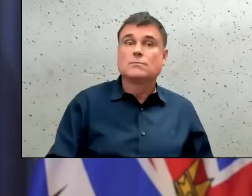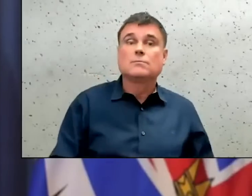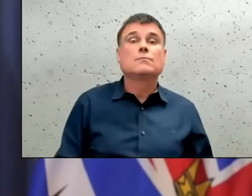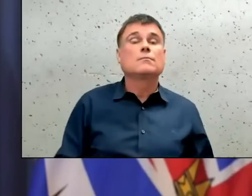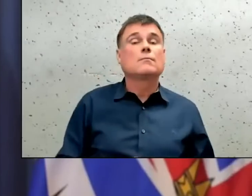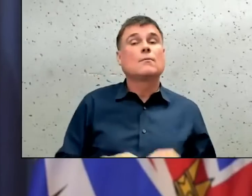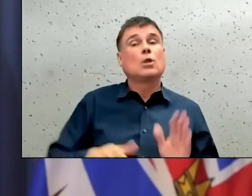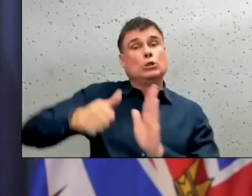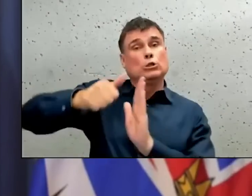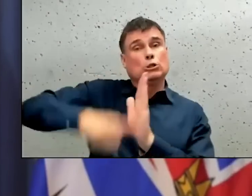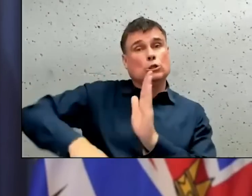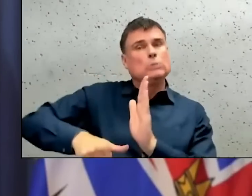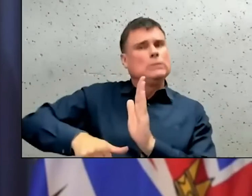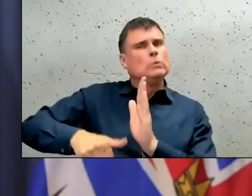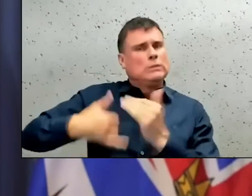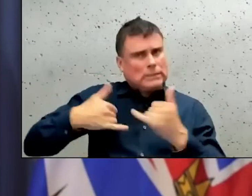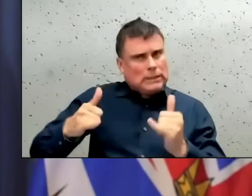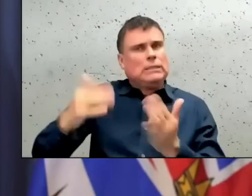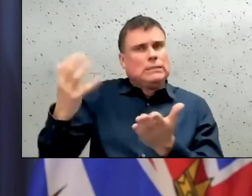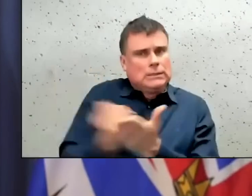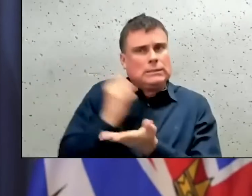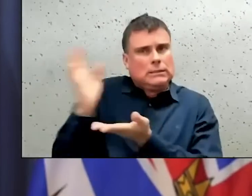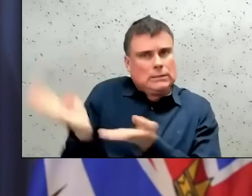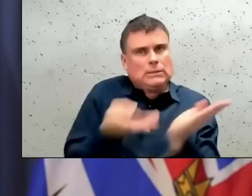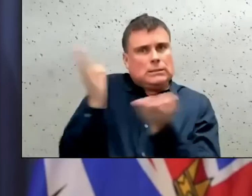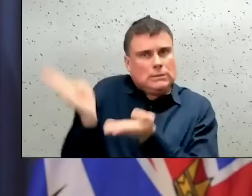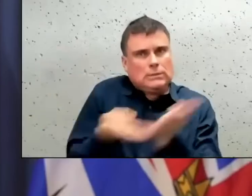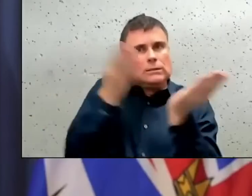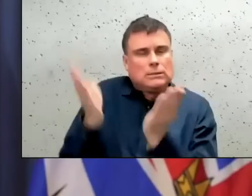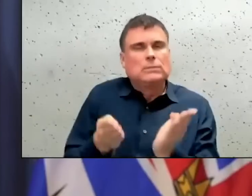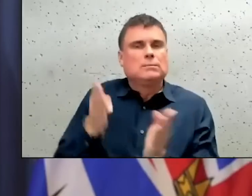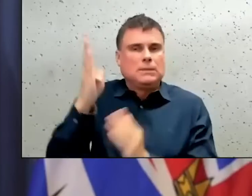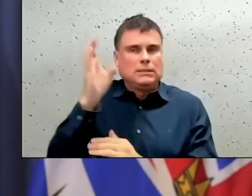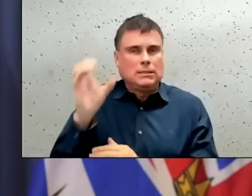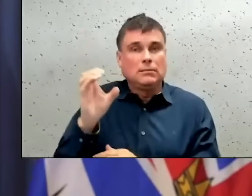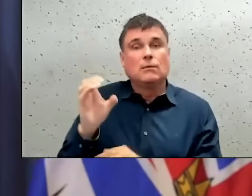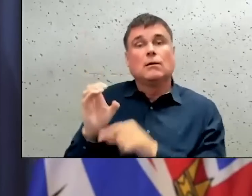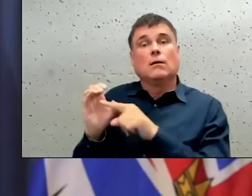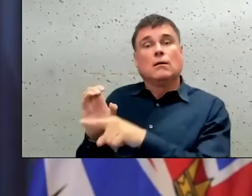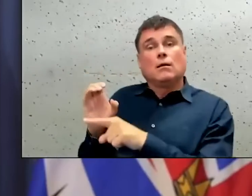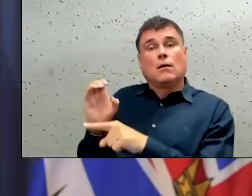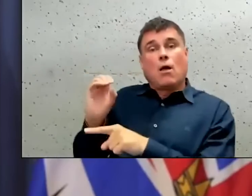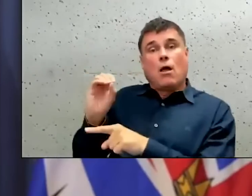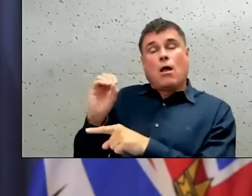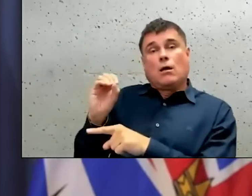the province. From September 19th to October 2nd, health authorities report